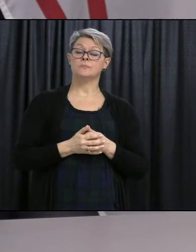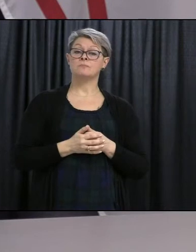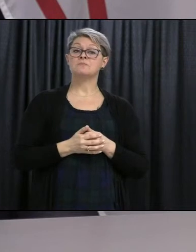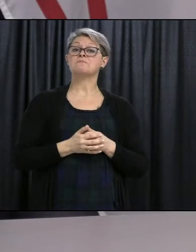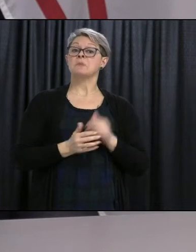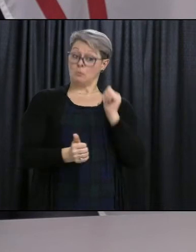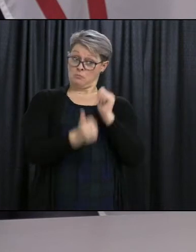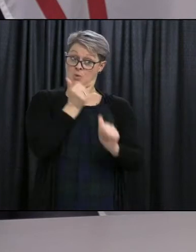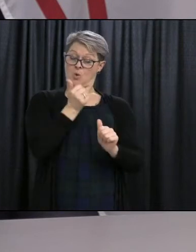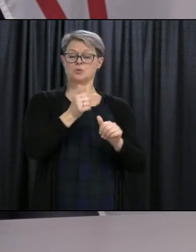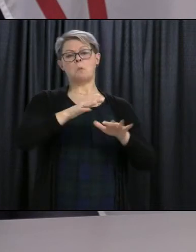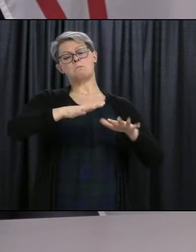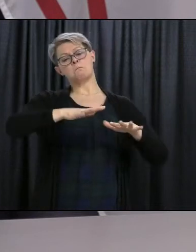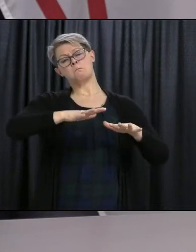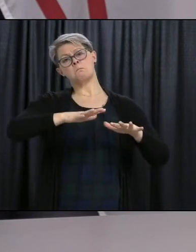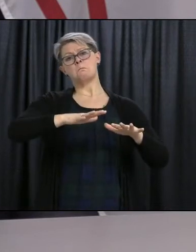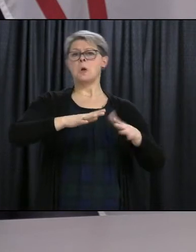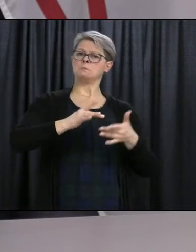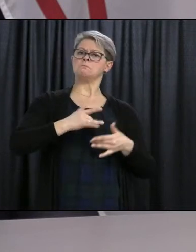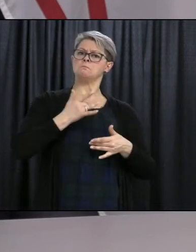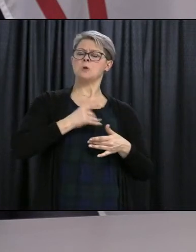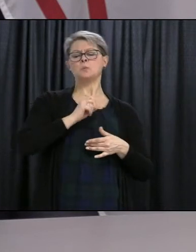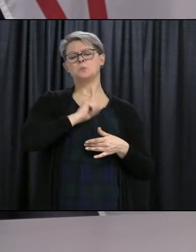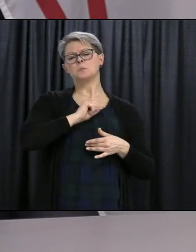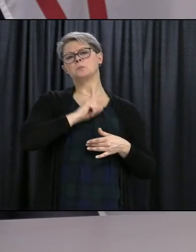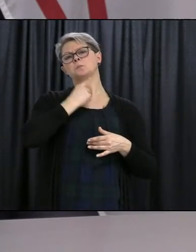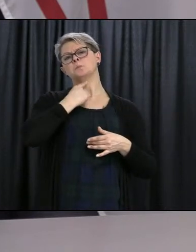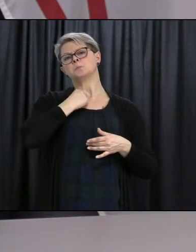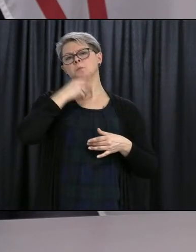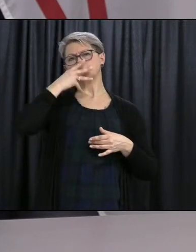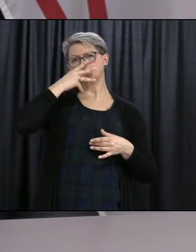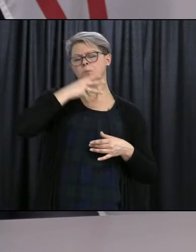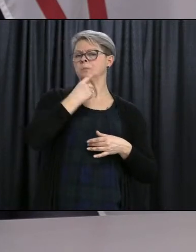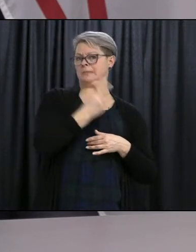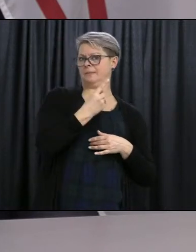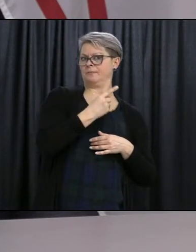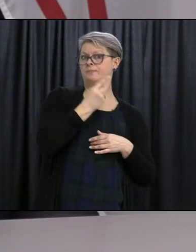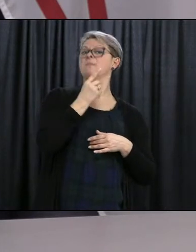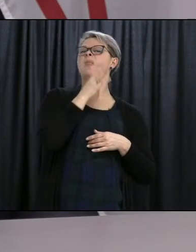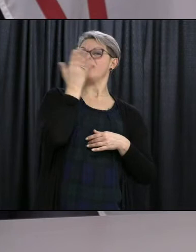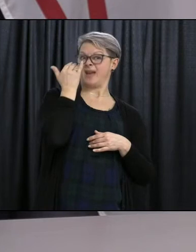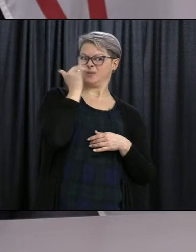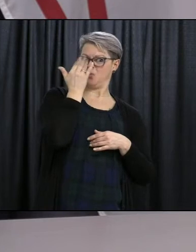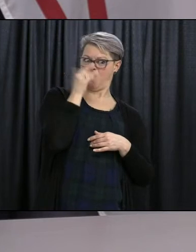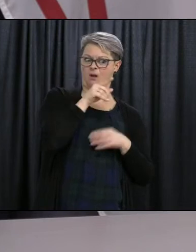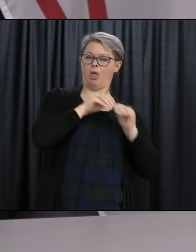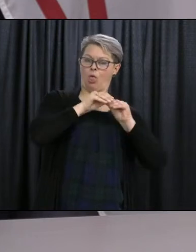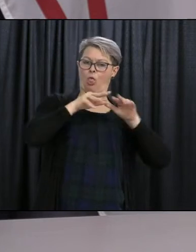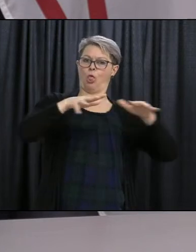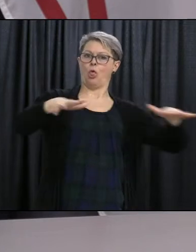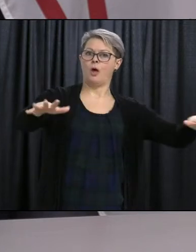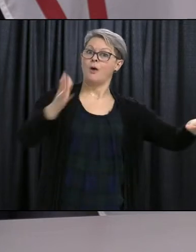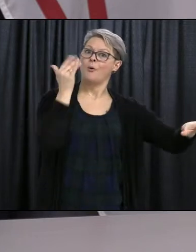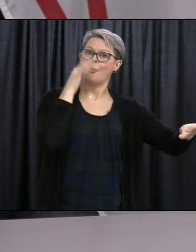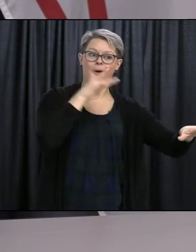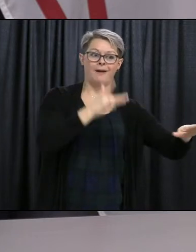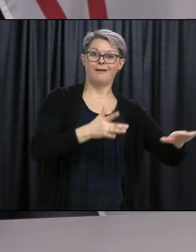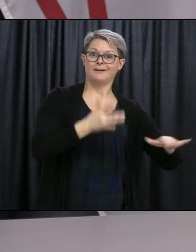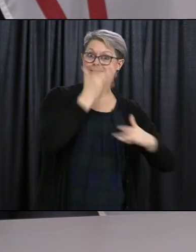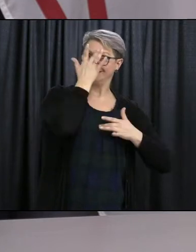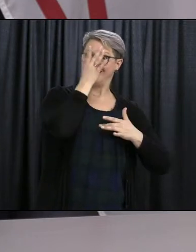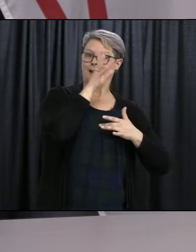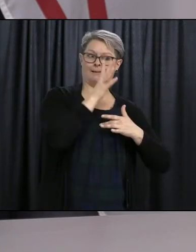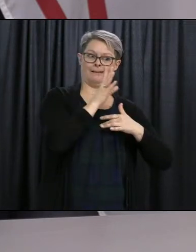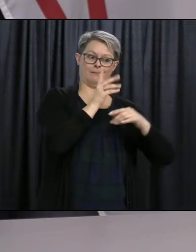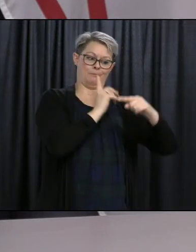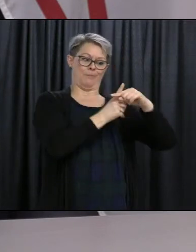have mild symptoms, which is part of the reason why we're seeing so much spread, because they didn't really